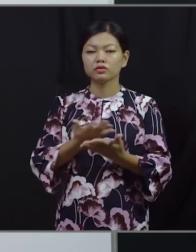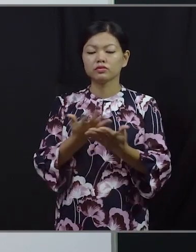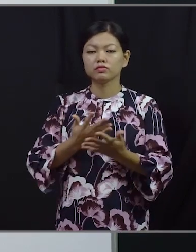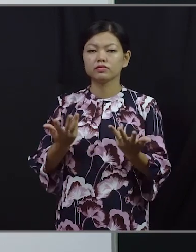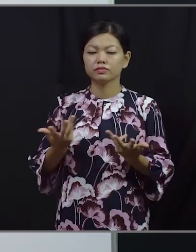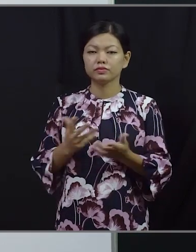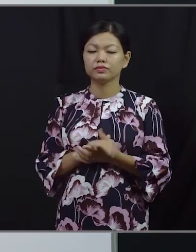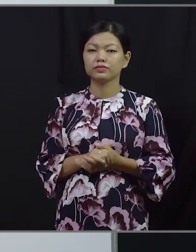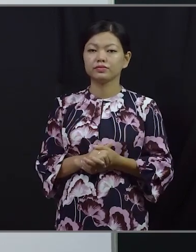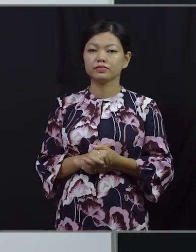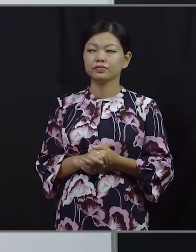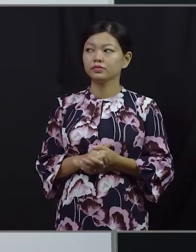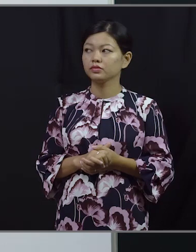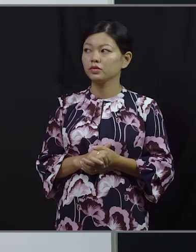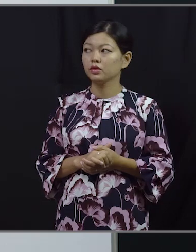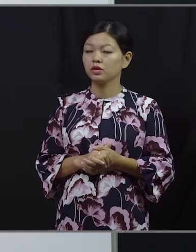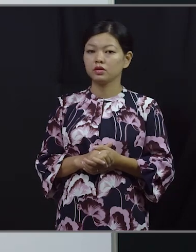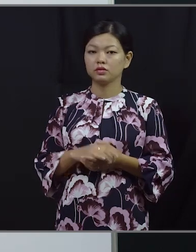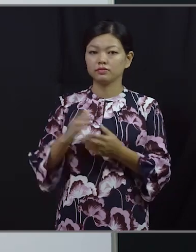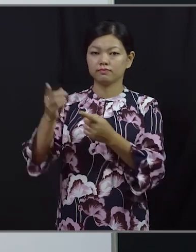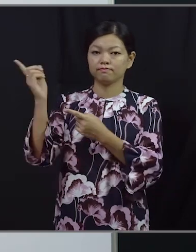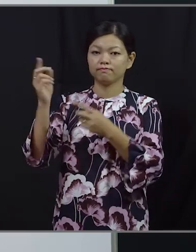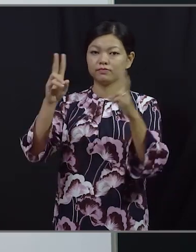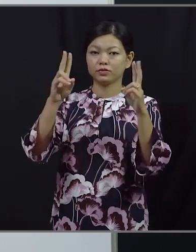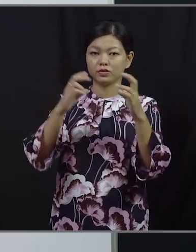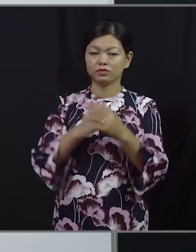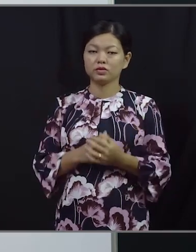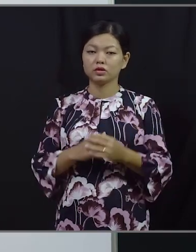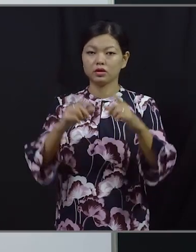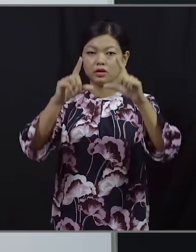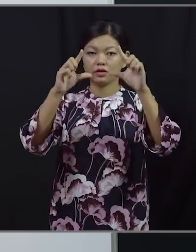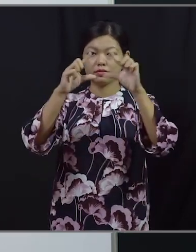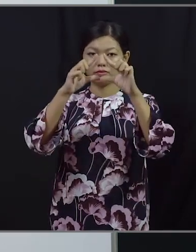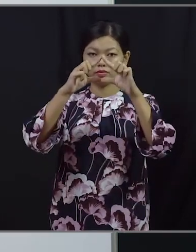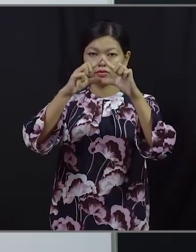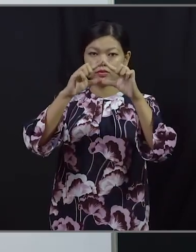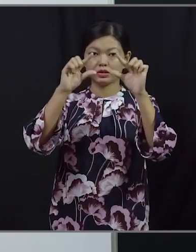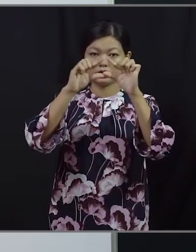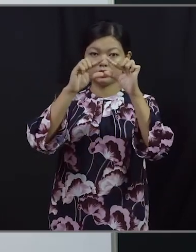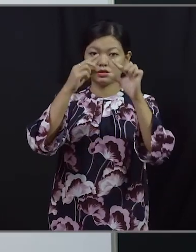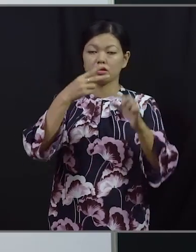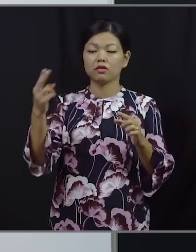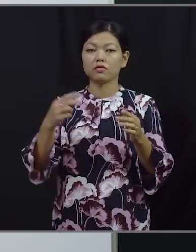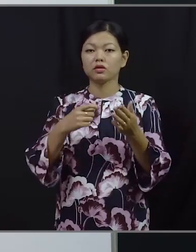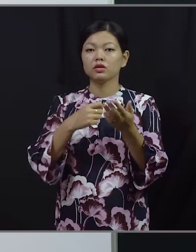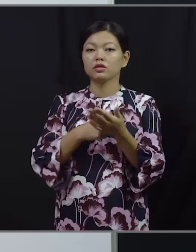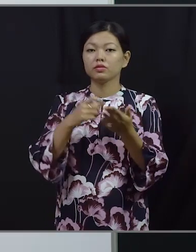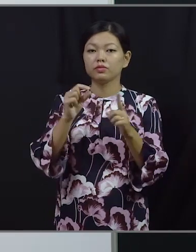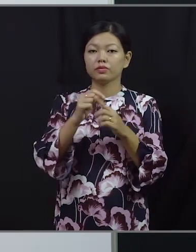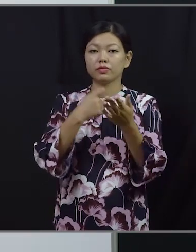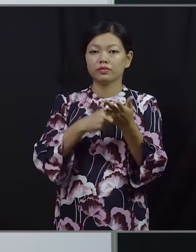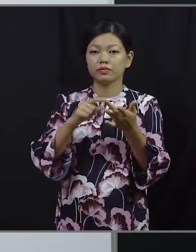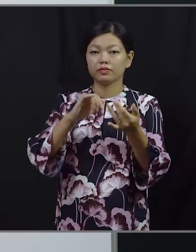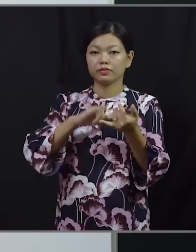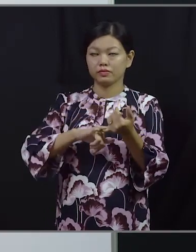about this refraction by prism. Okay, so this is already whatever we have discussed in our last class, right?